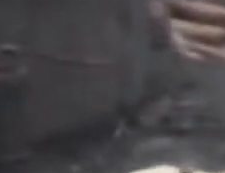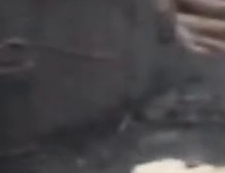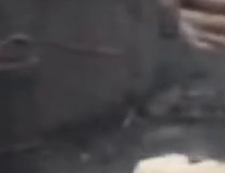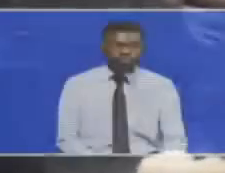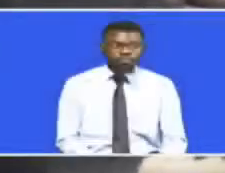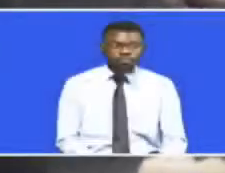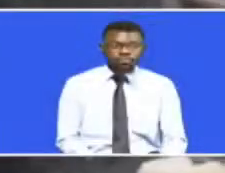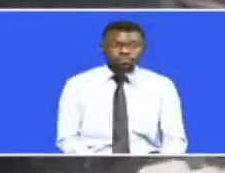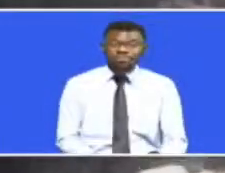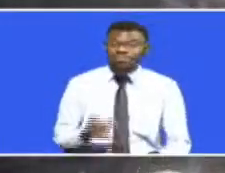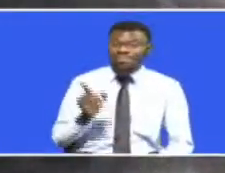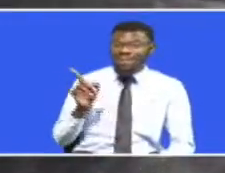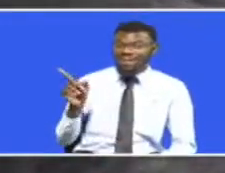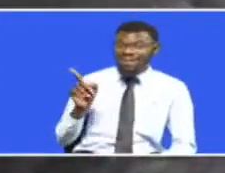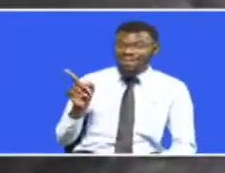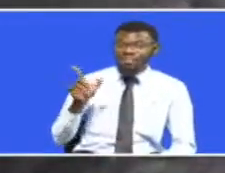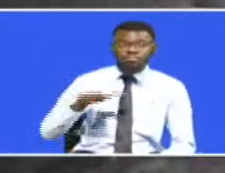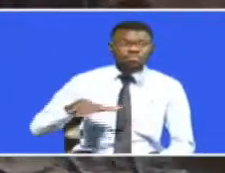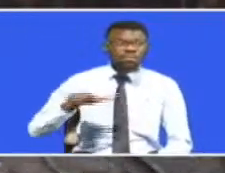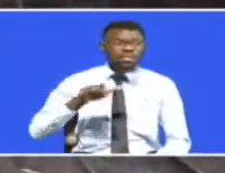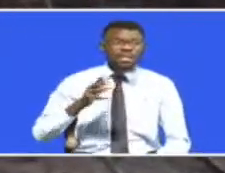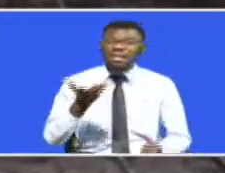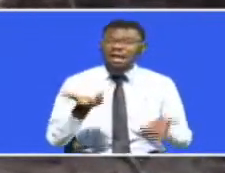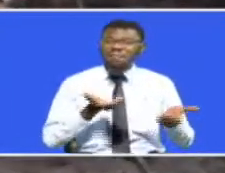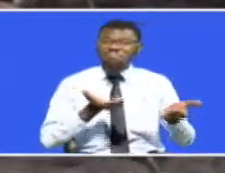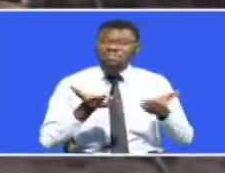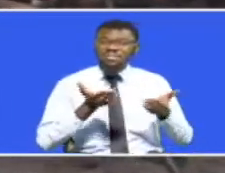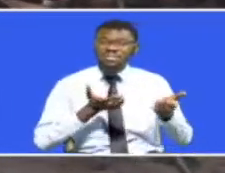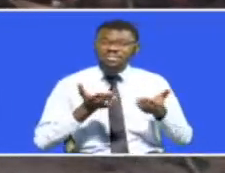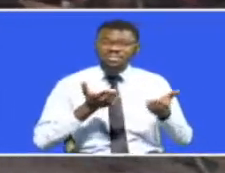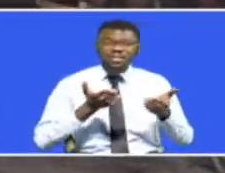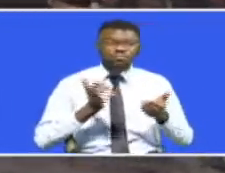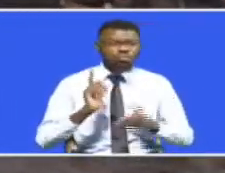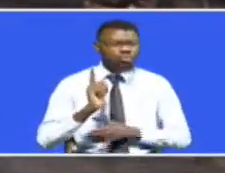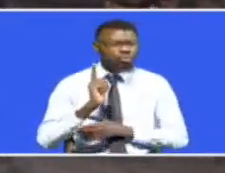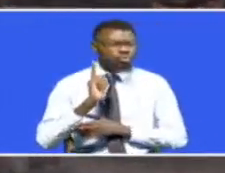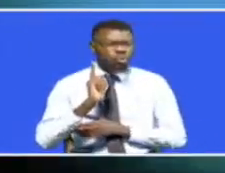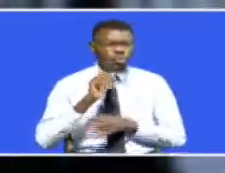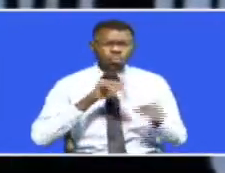These youths are protecting these illegal businesses.